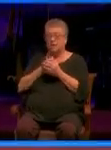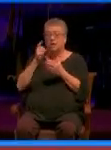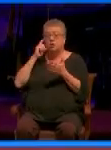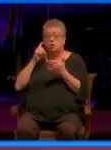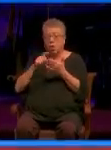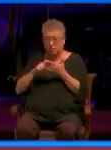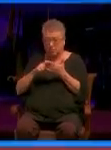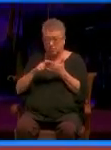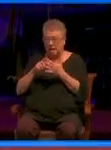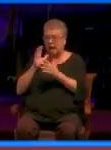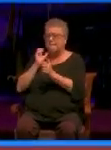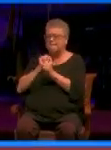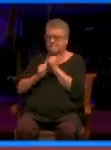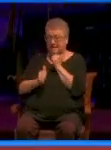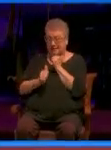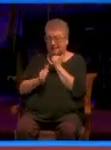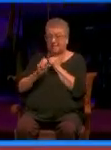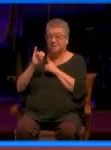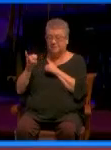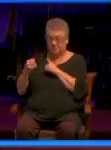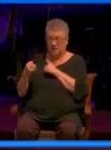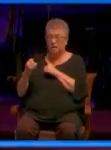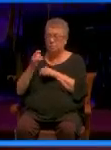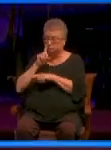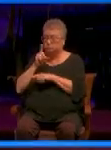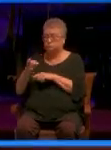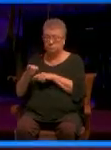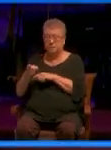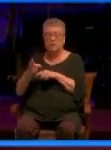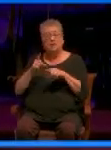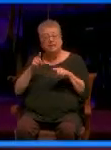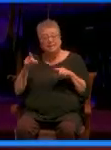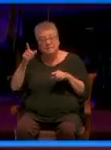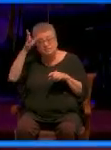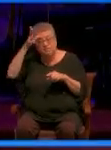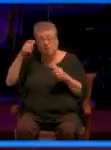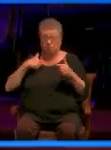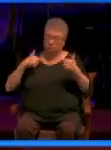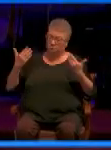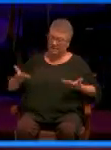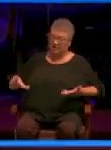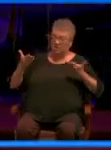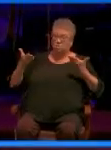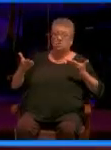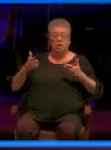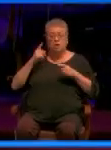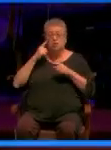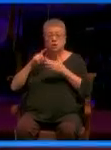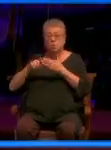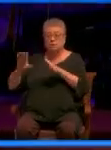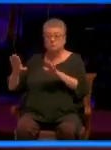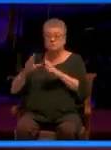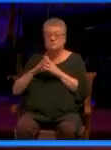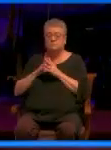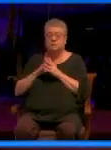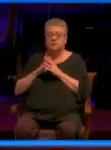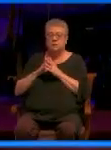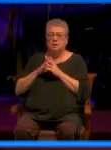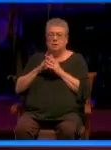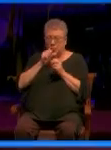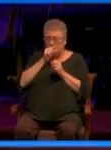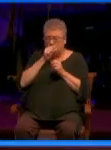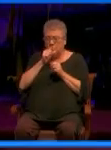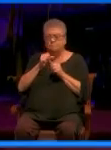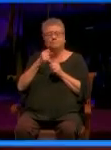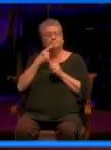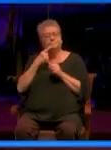how ruthless Jacob is. He says, Father, I'm here. Now, if you'll notice with me just for a few minutes, it says in the text